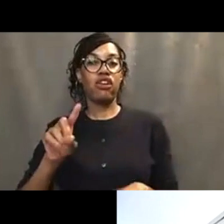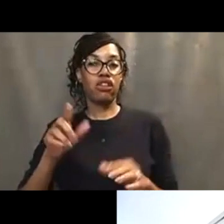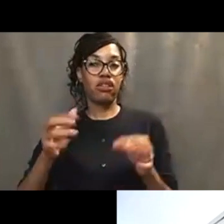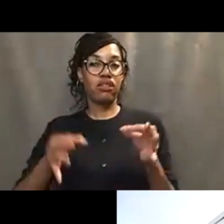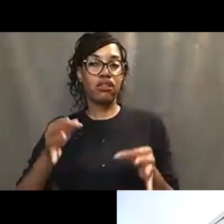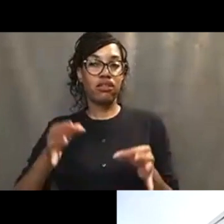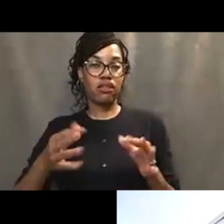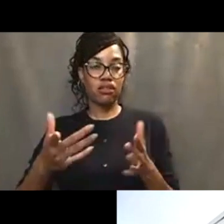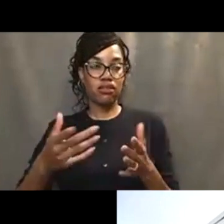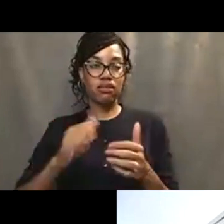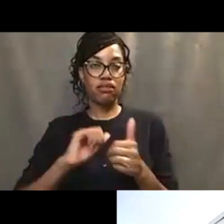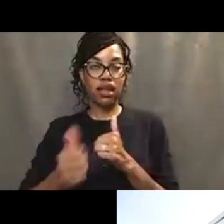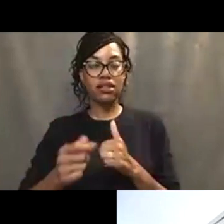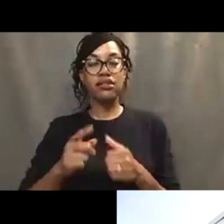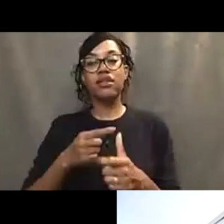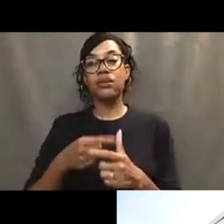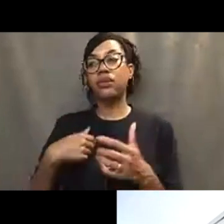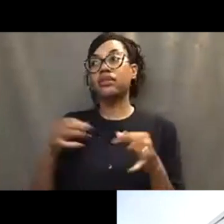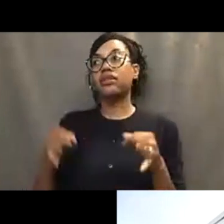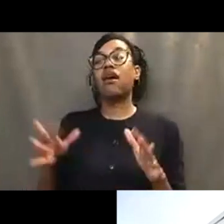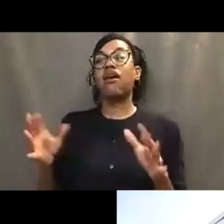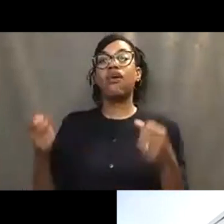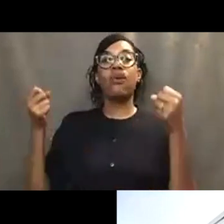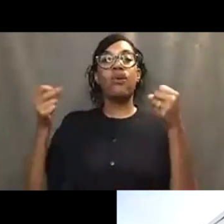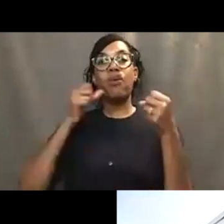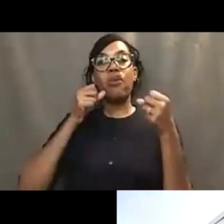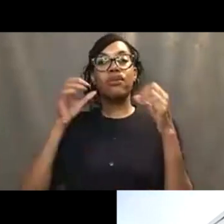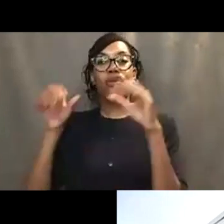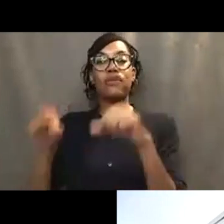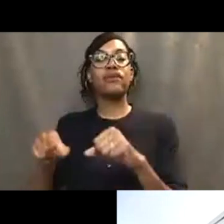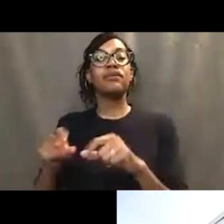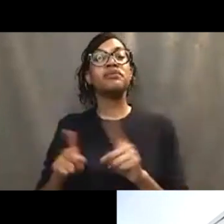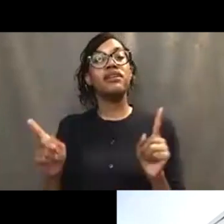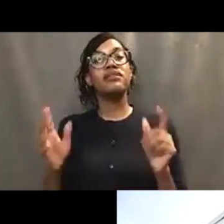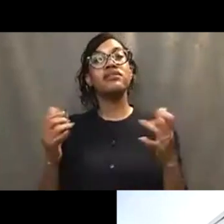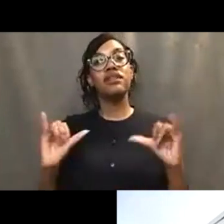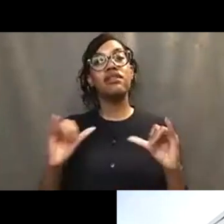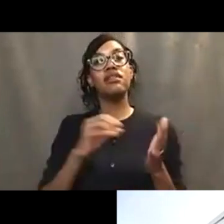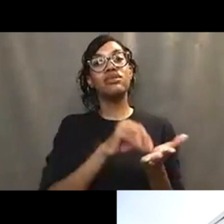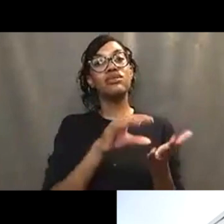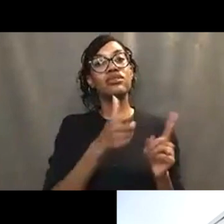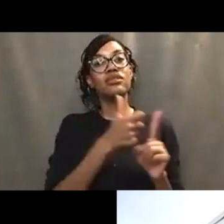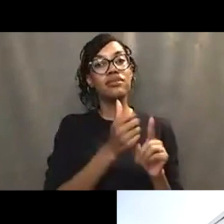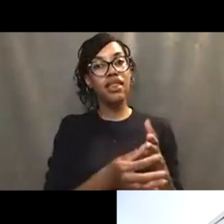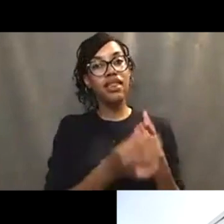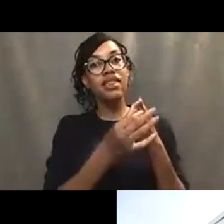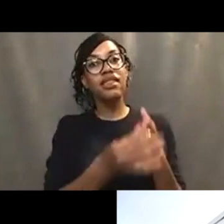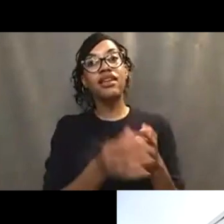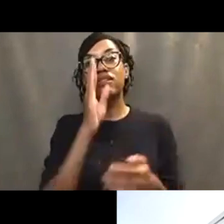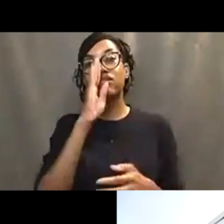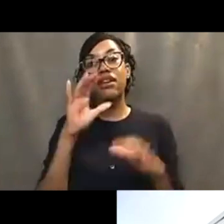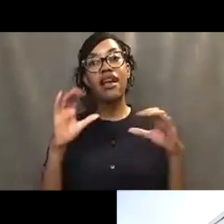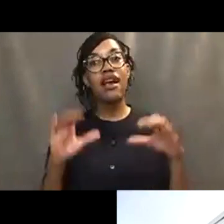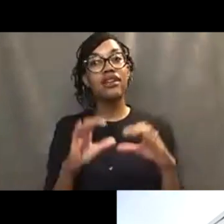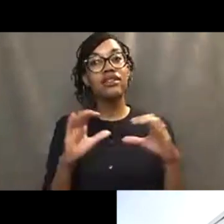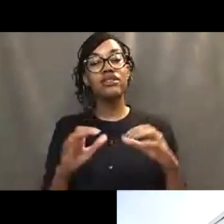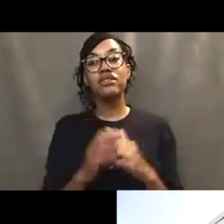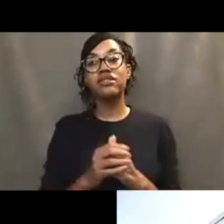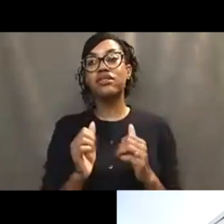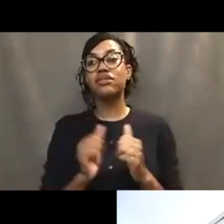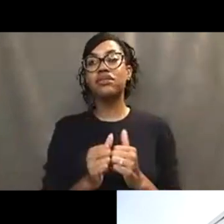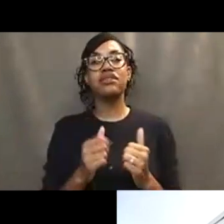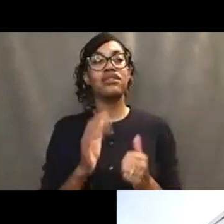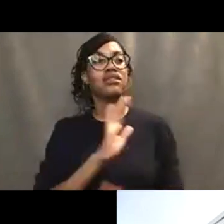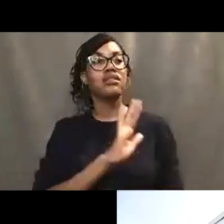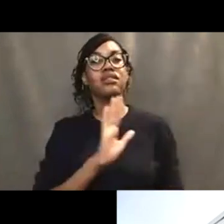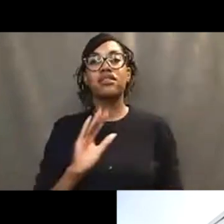the students, they led these actions, these direct actions, with just such